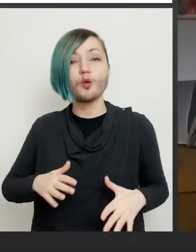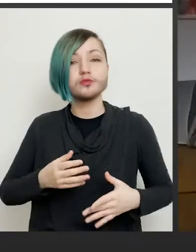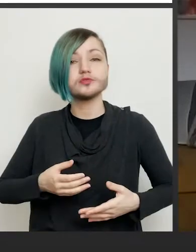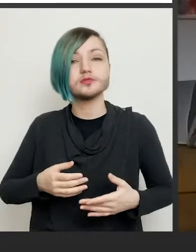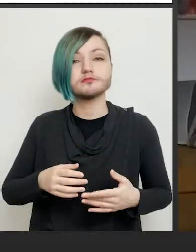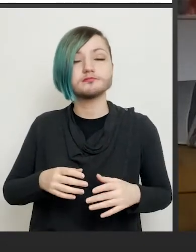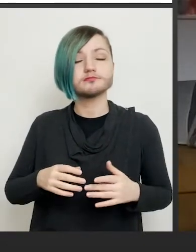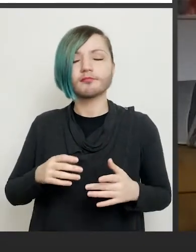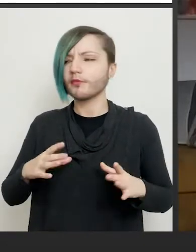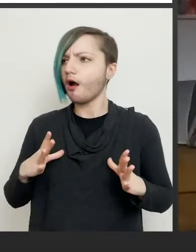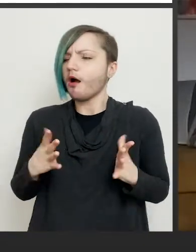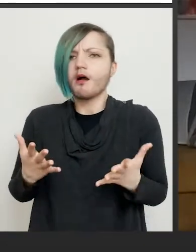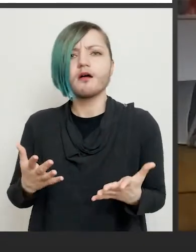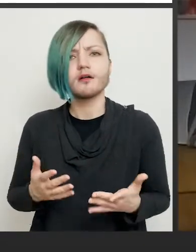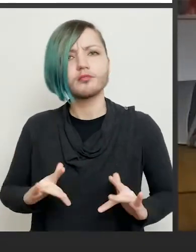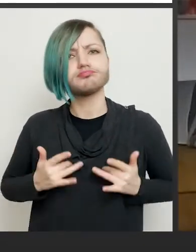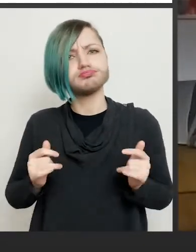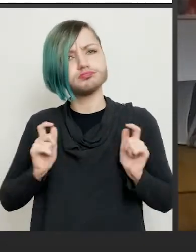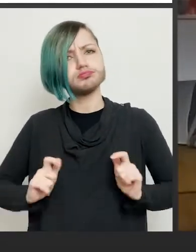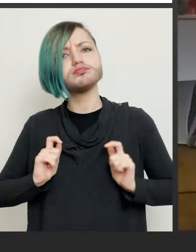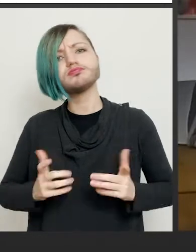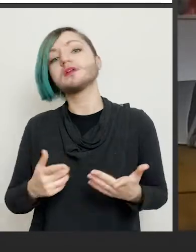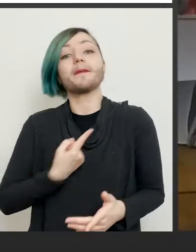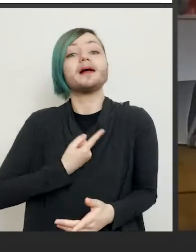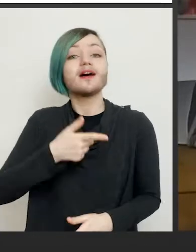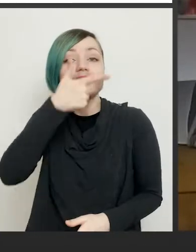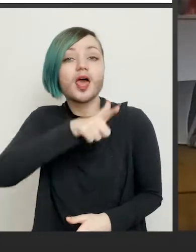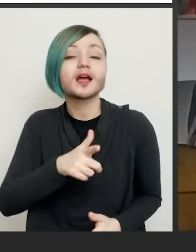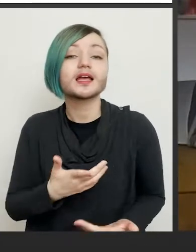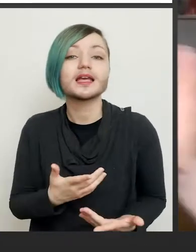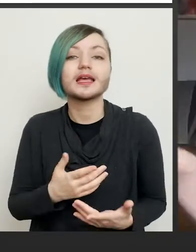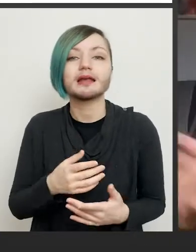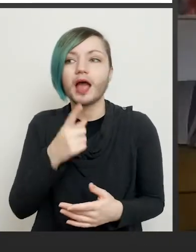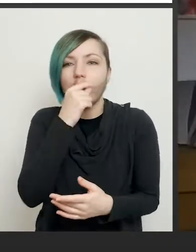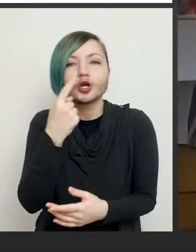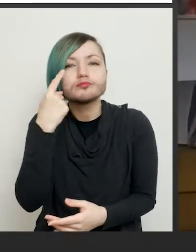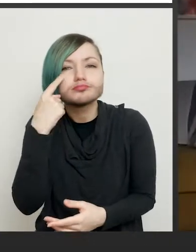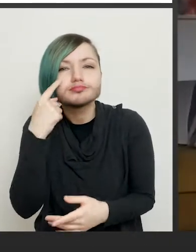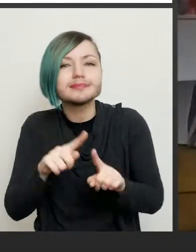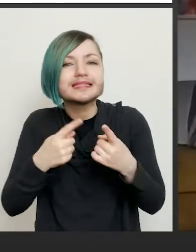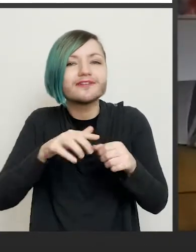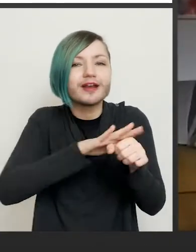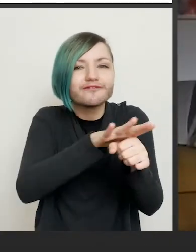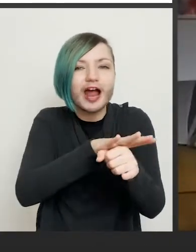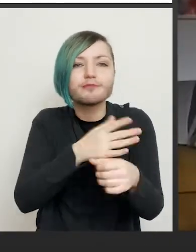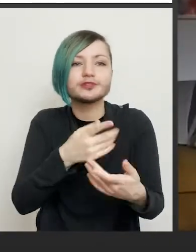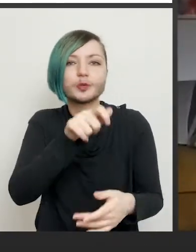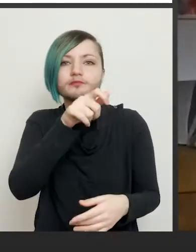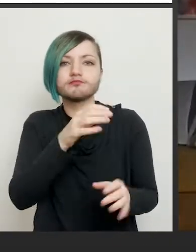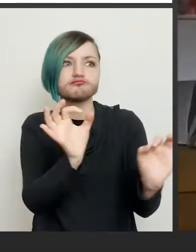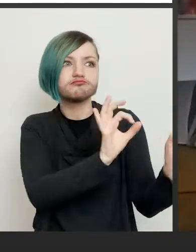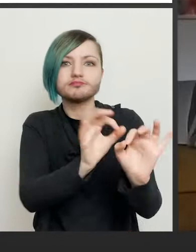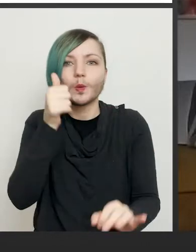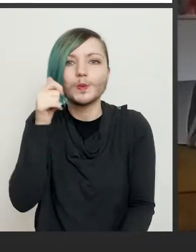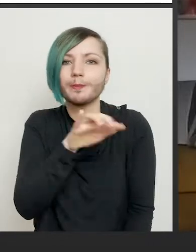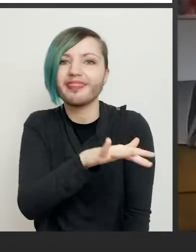really liberating for me. And I was lucky enough to be able to sort of test it out in different environments where nobody actually knew who I